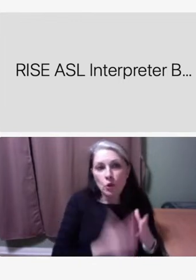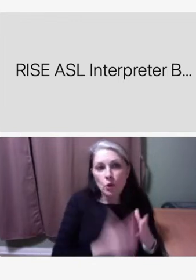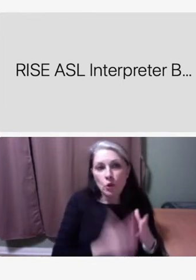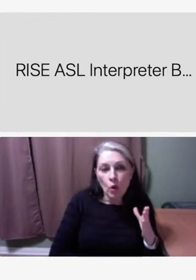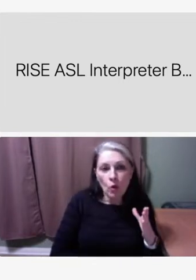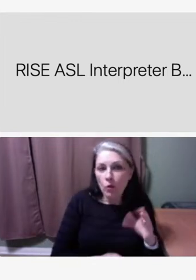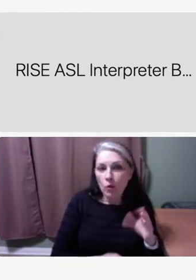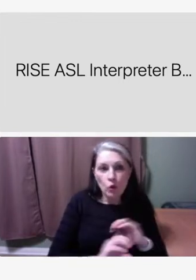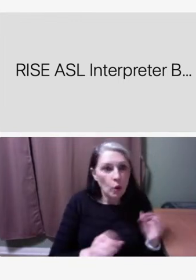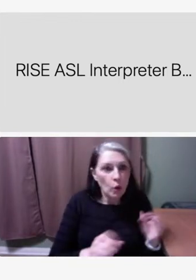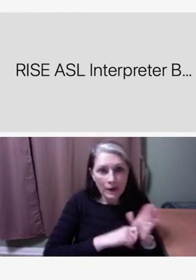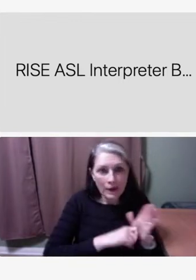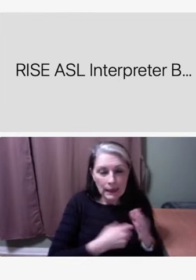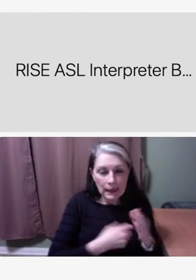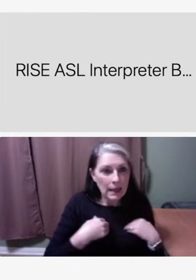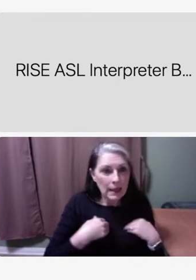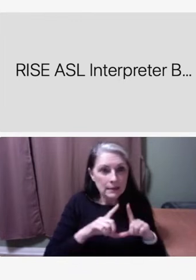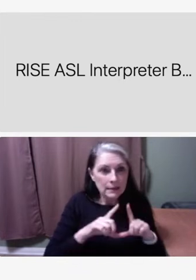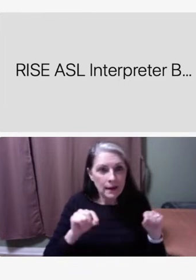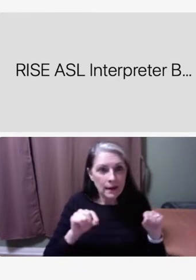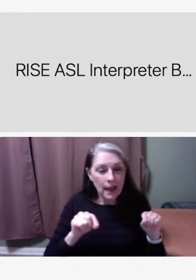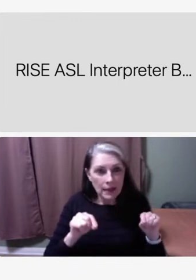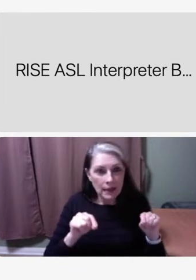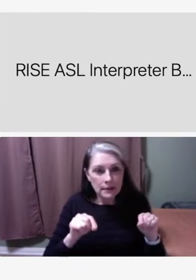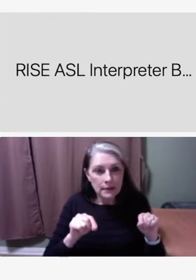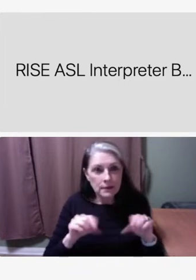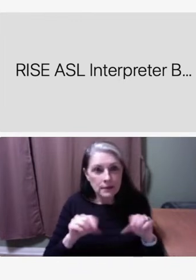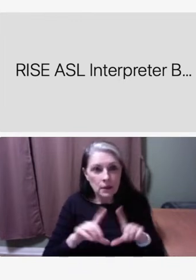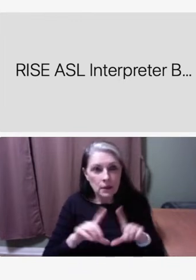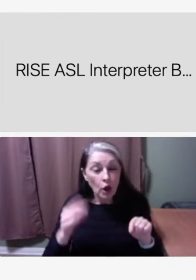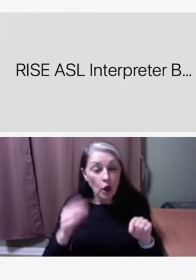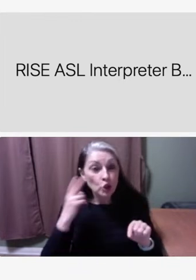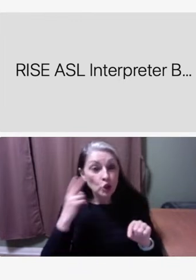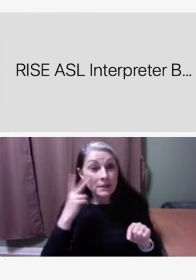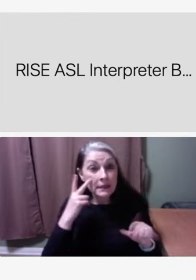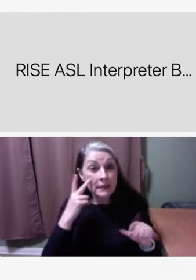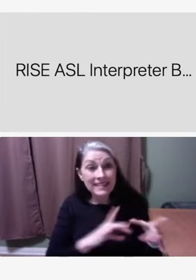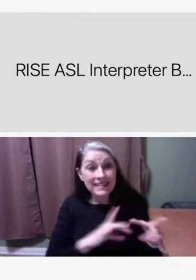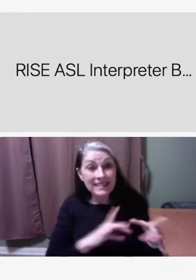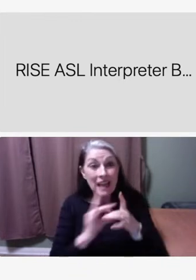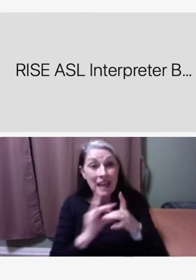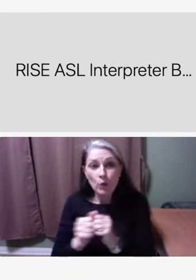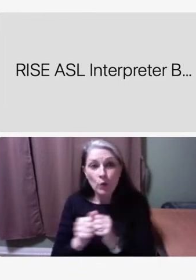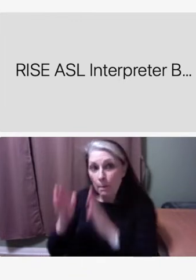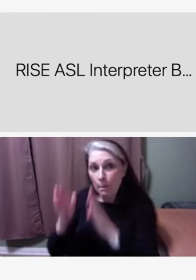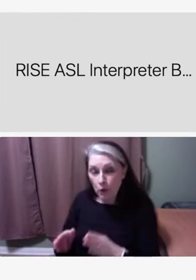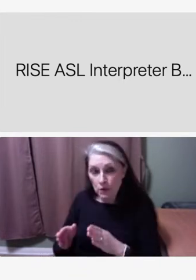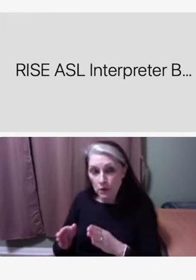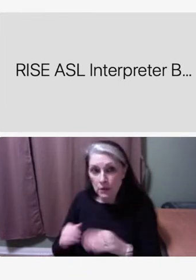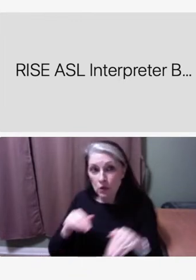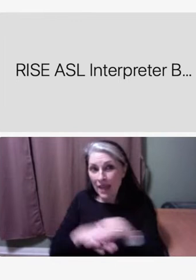it's tied to them. So you see who swipes in, and you can turn their access off from there. So that is our eventual goal, to go through